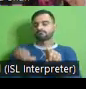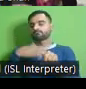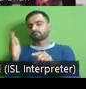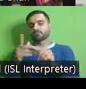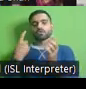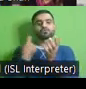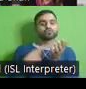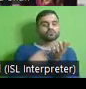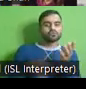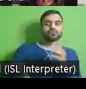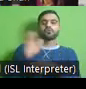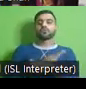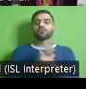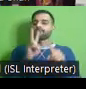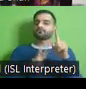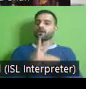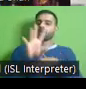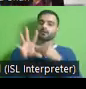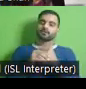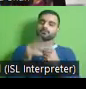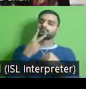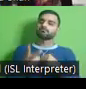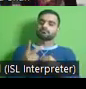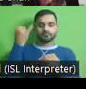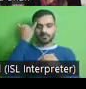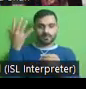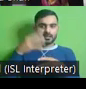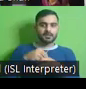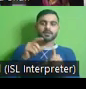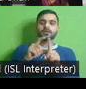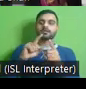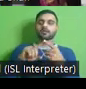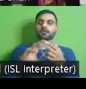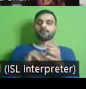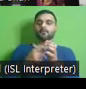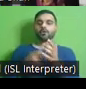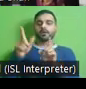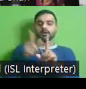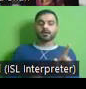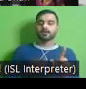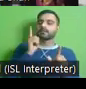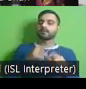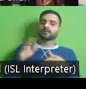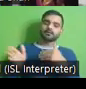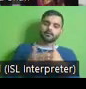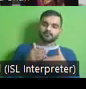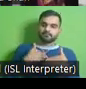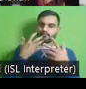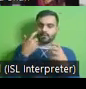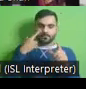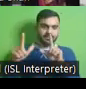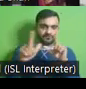anti-hierarchical, anti-authoritarian values appear in the idea of democracy by sortition, as I witnessed it